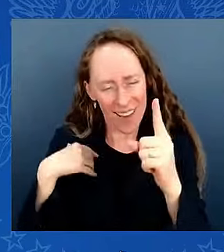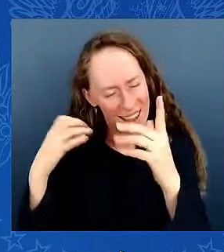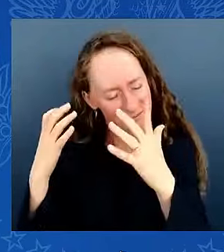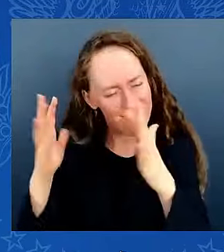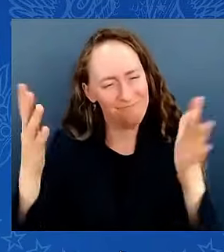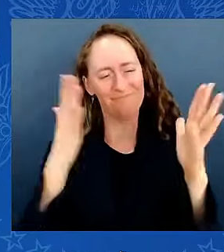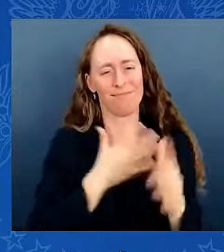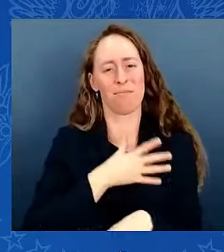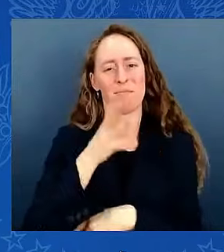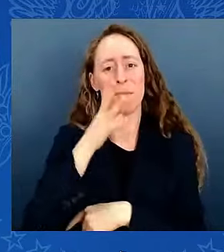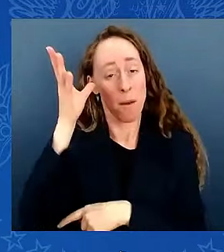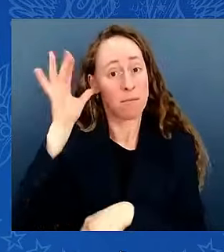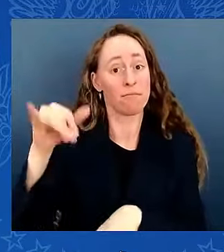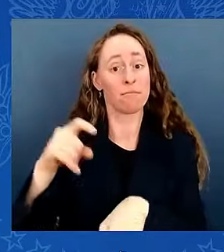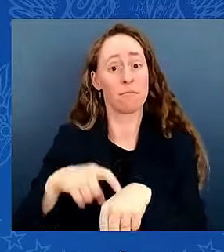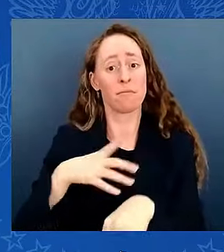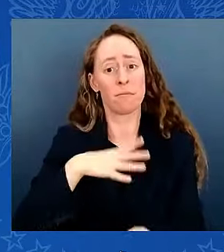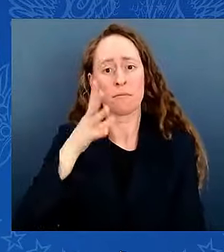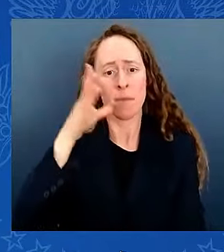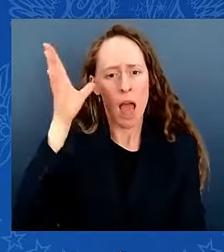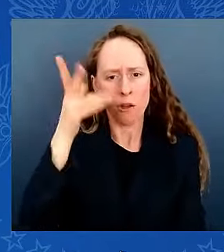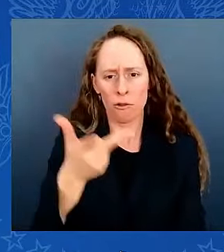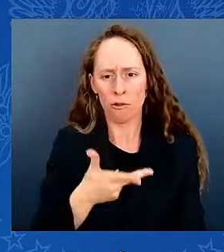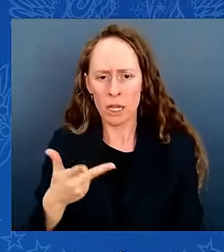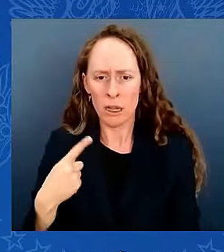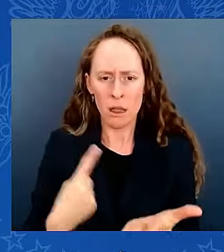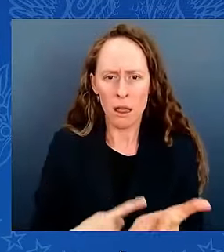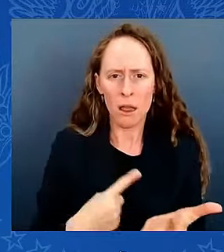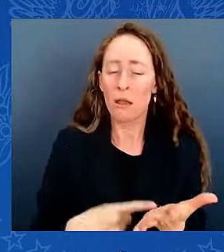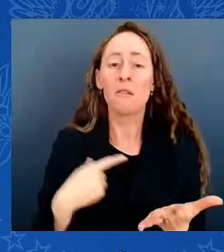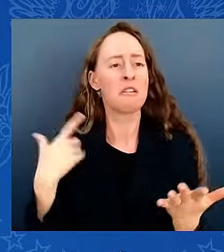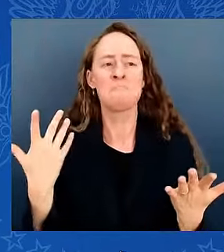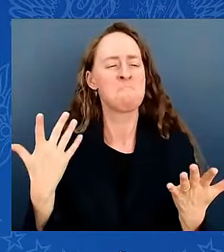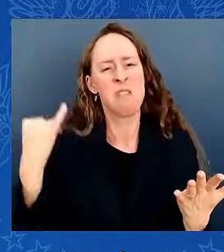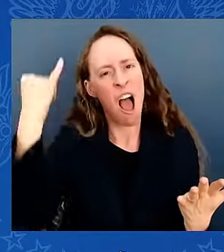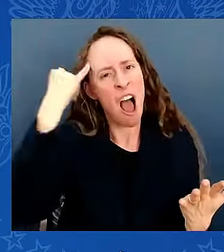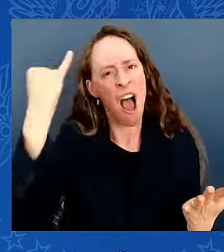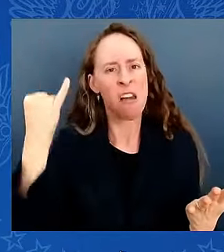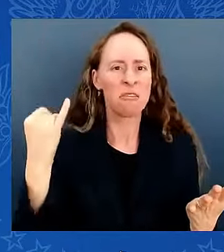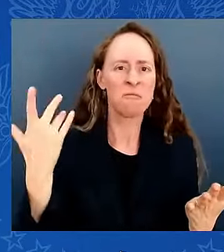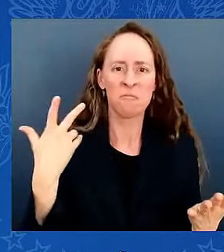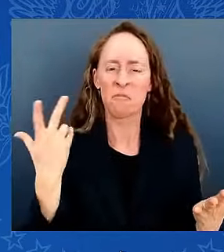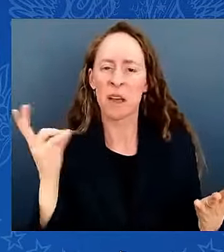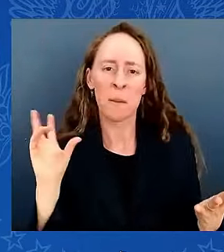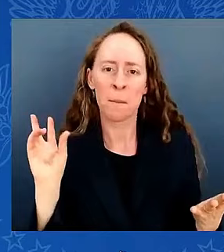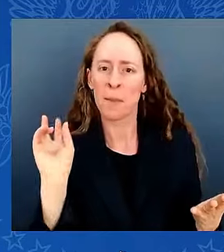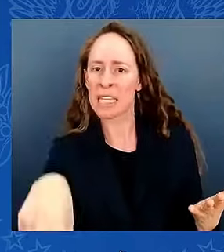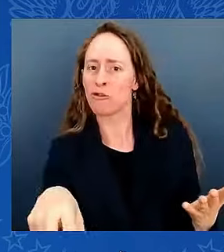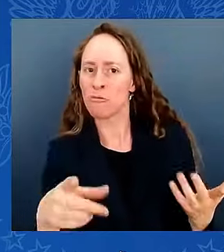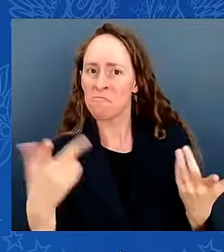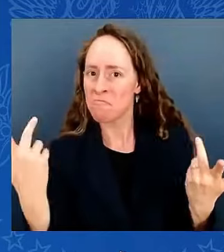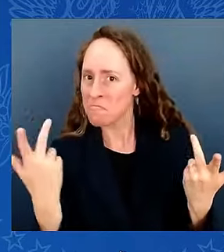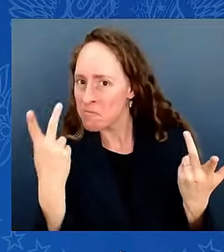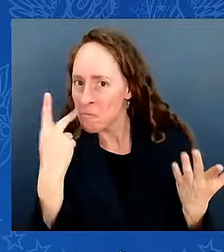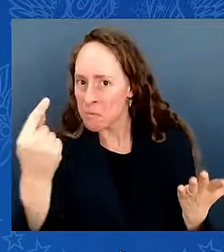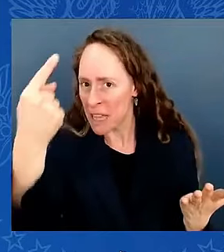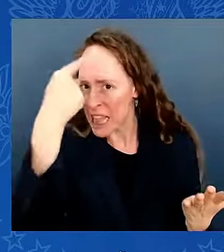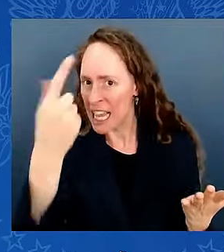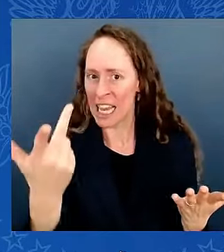first feature film to Universal at 13. At 13, I became the youngest executive producer in Hollywood